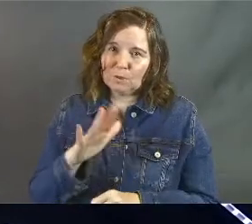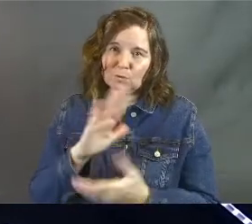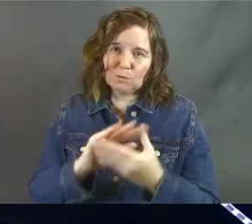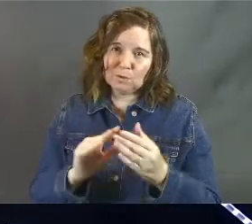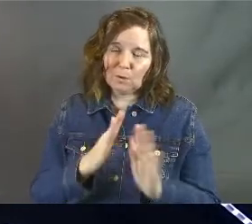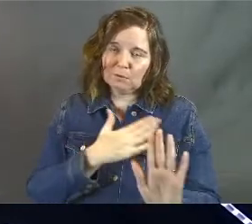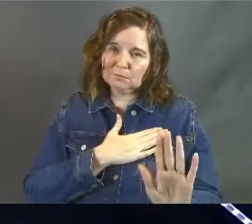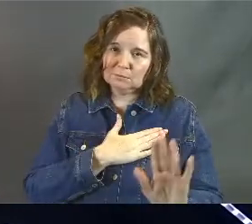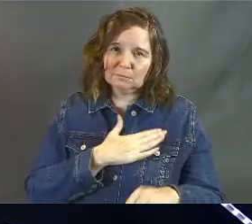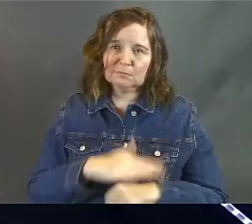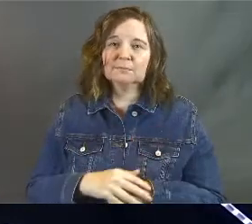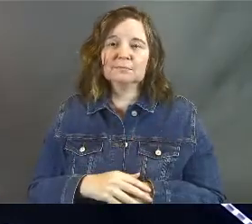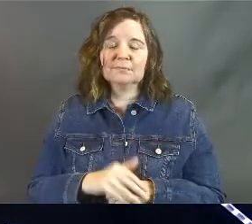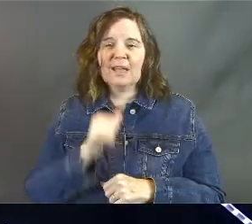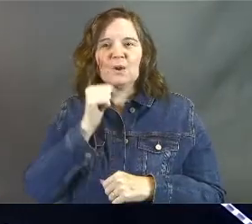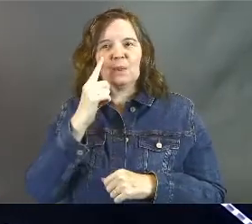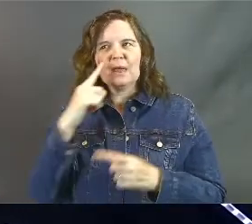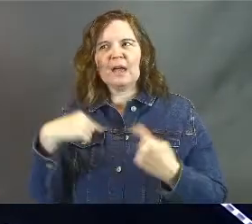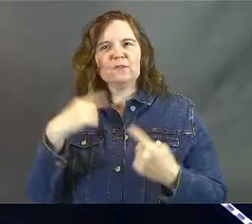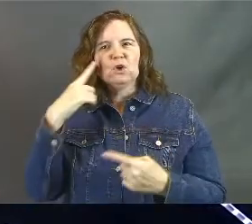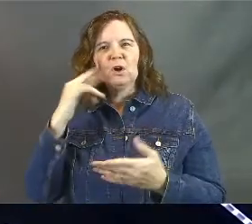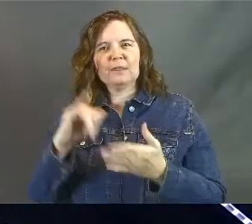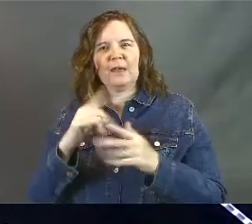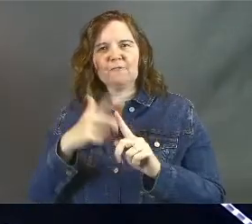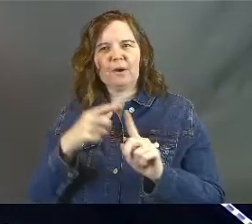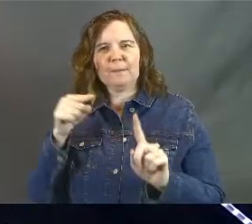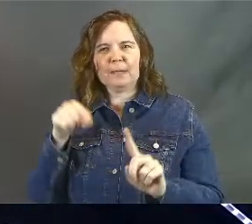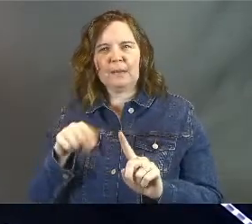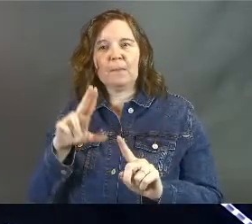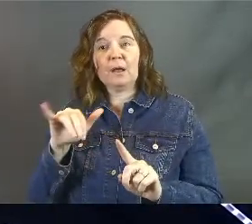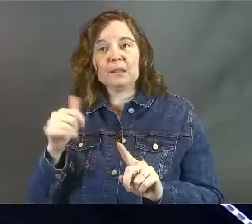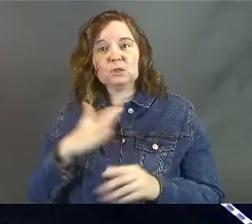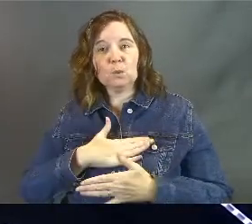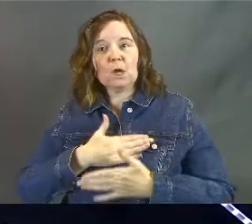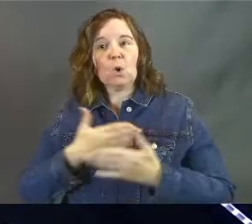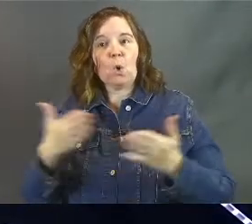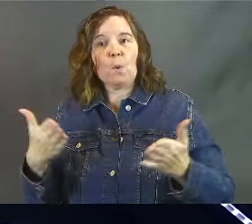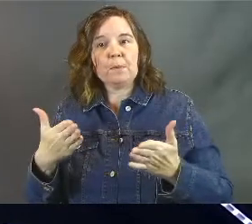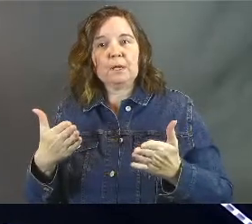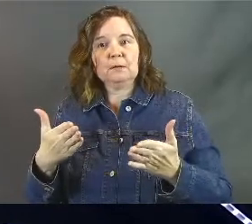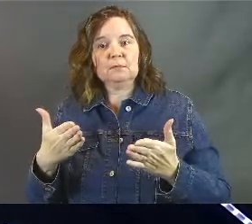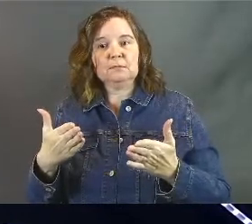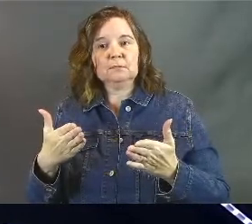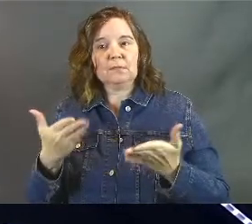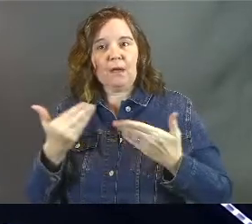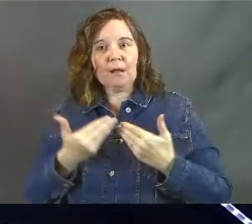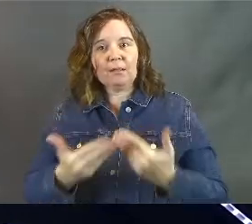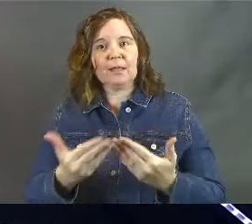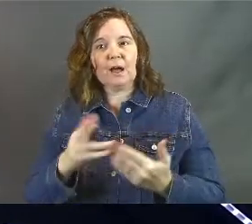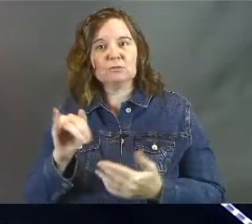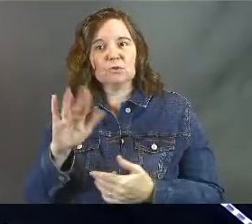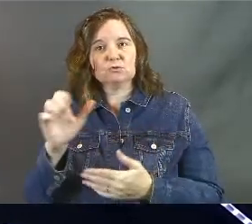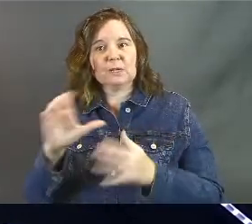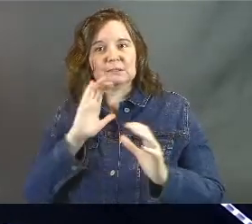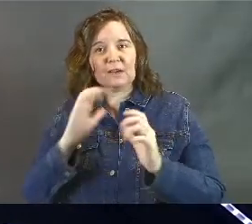story. I don't think I ever would have heard that from him unless we opened up the door of race conversation.